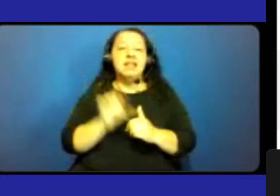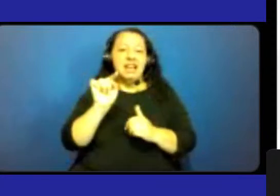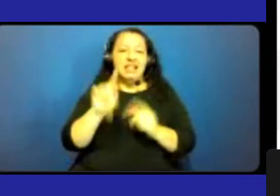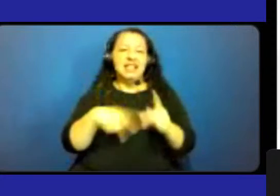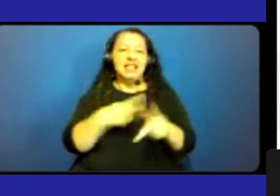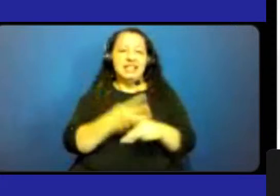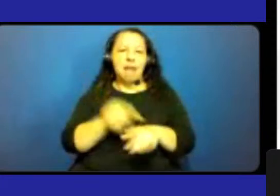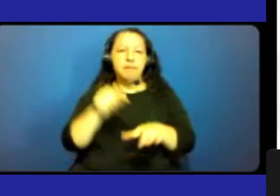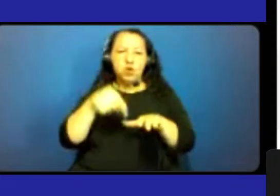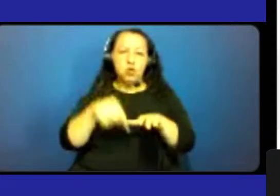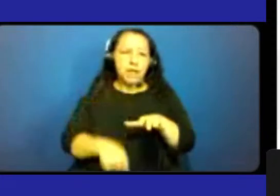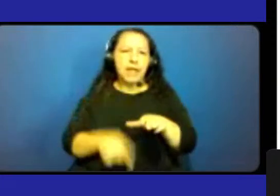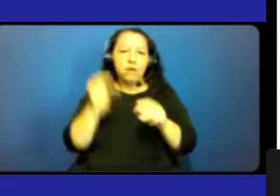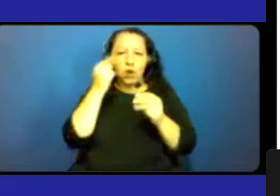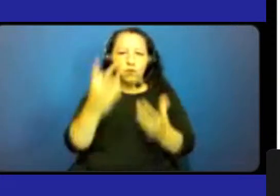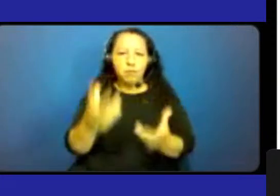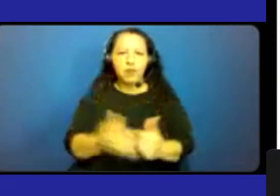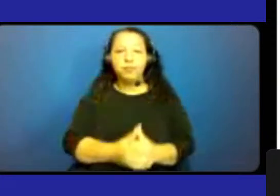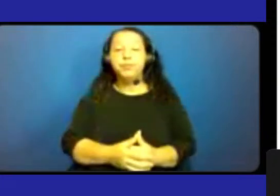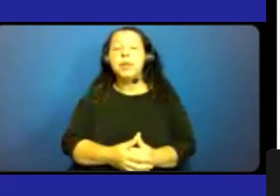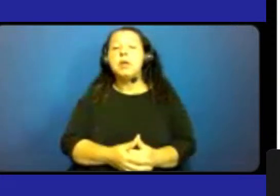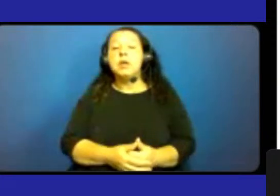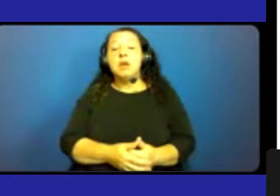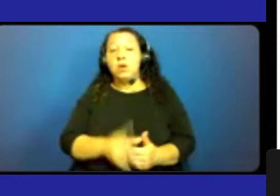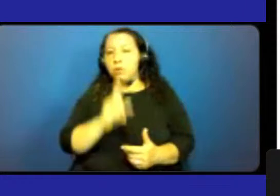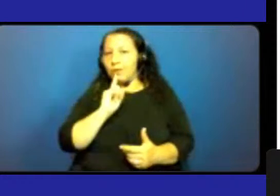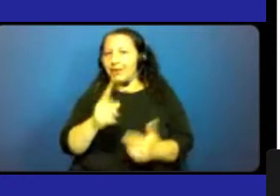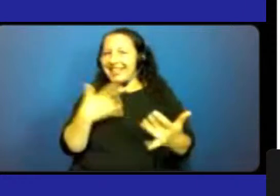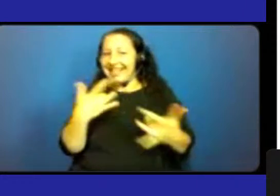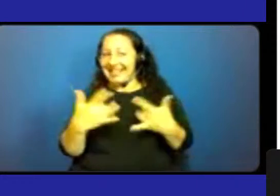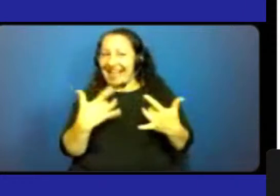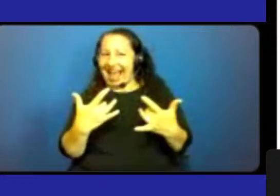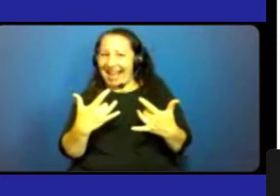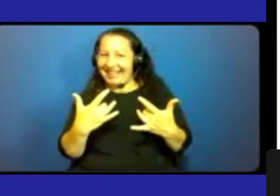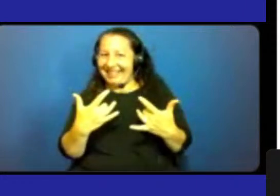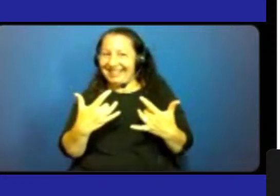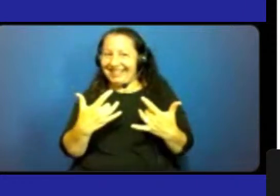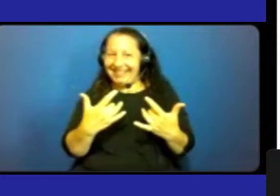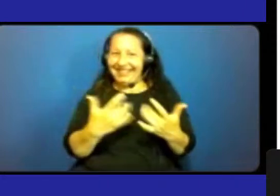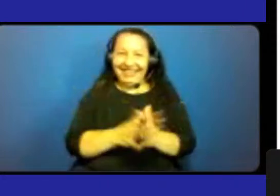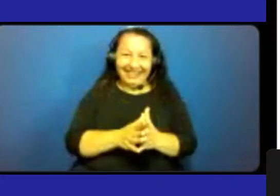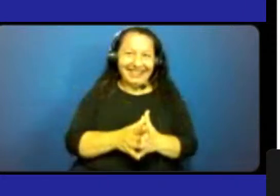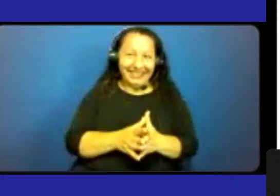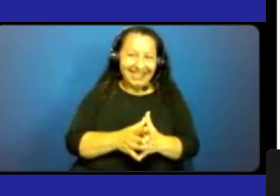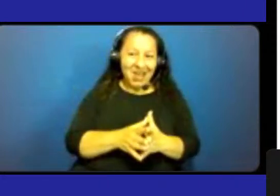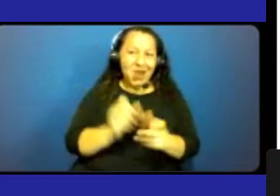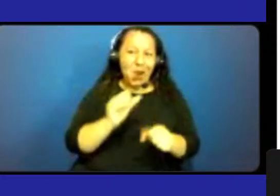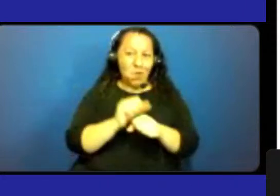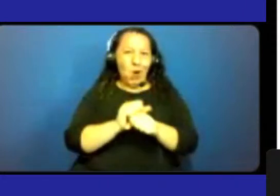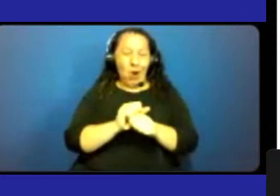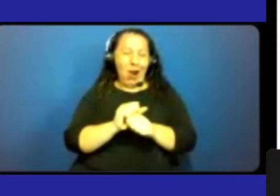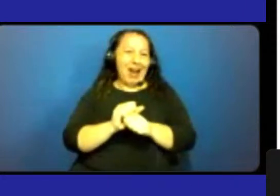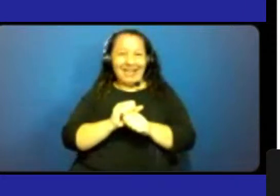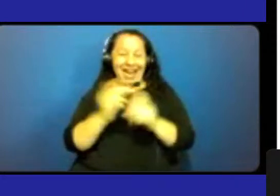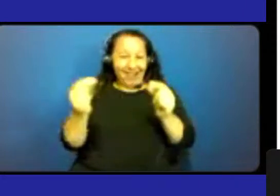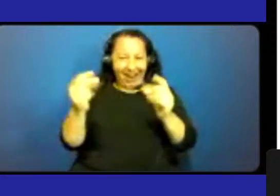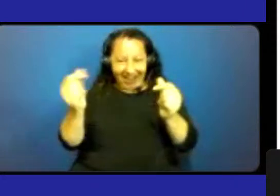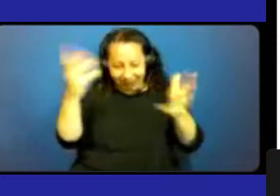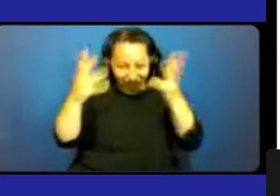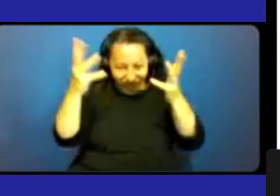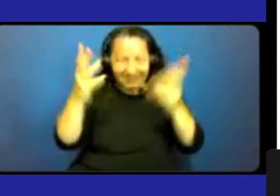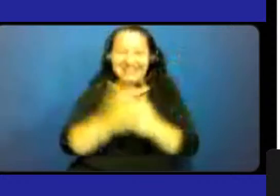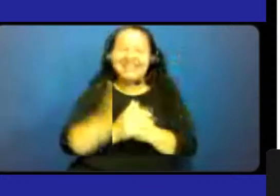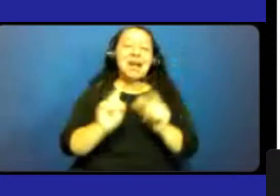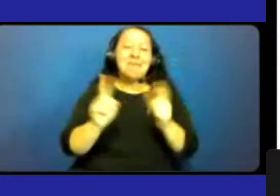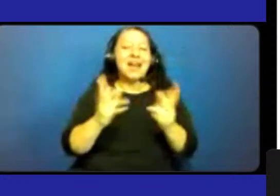on it. So we're really excited. We are working frantically, but it's